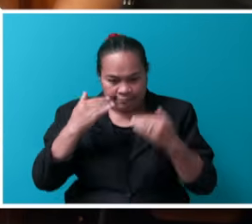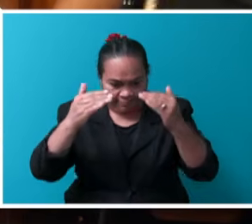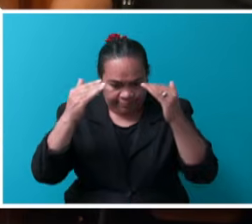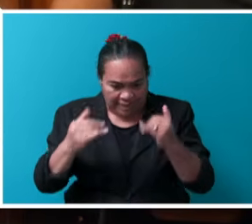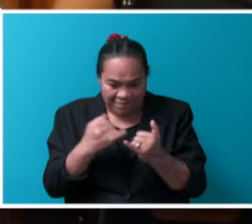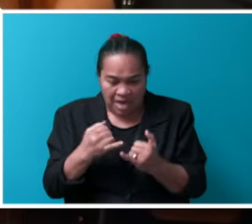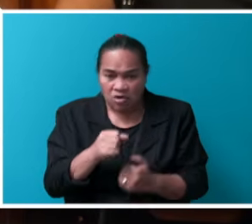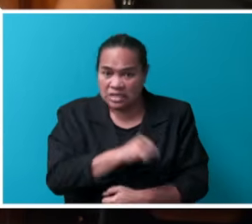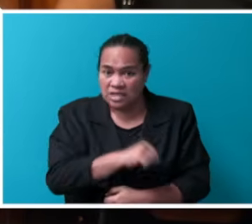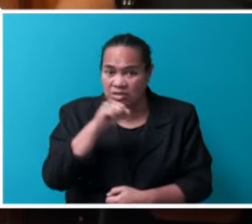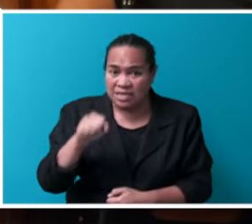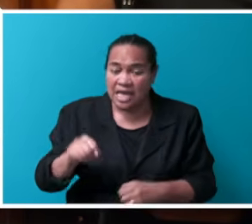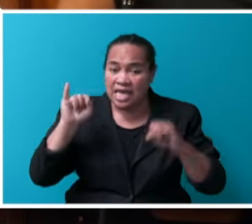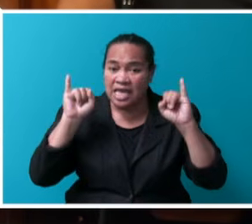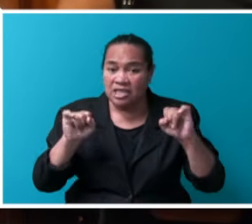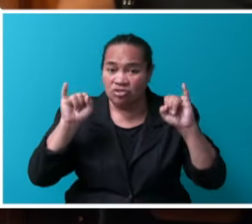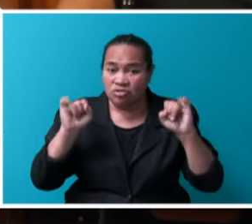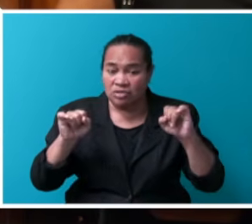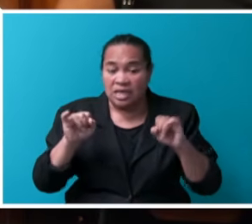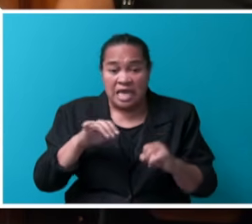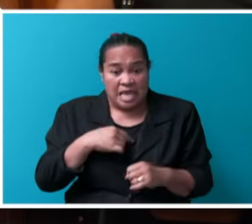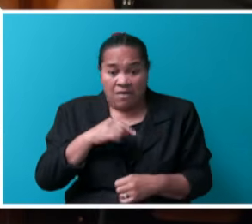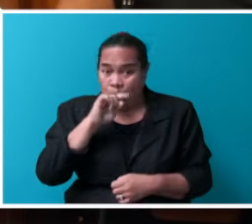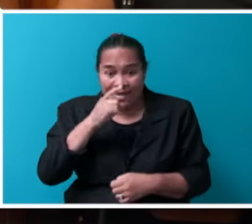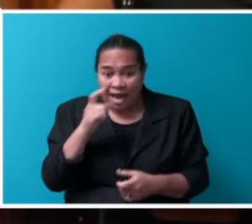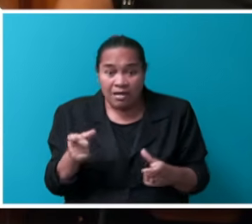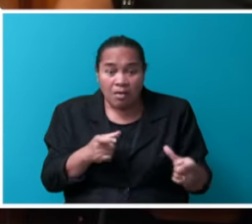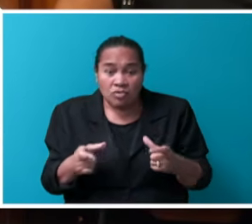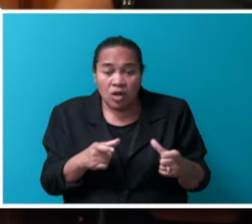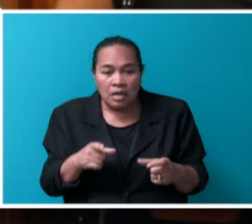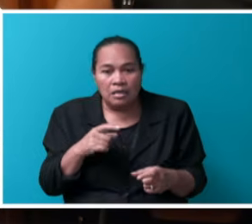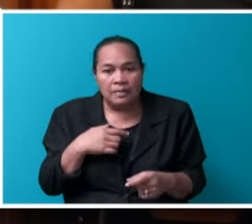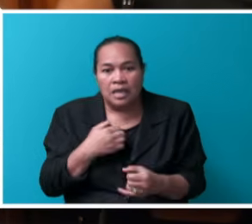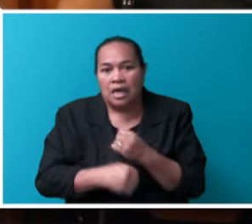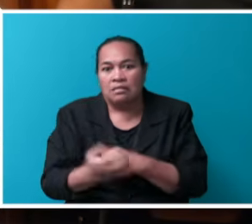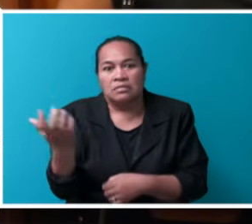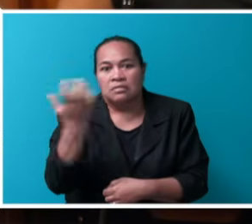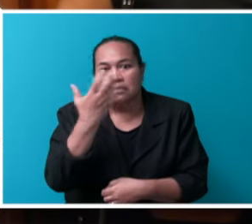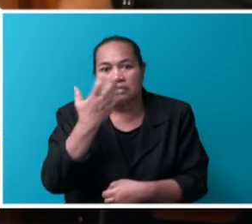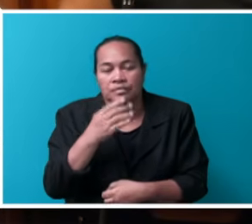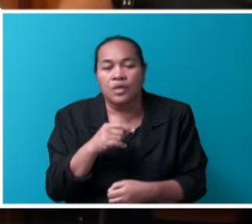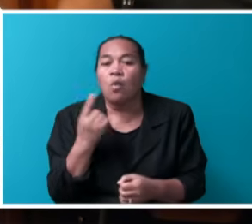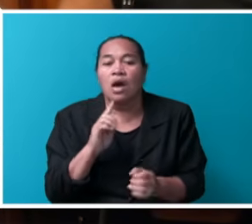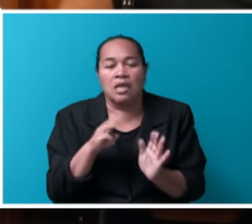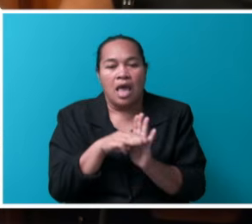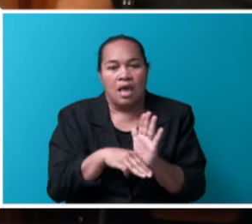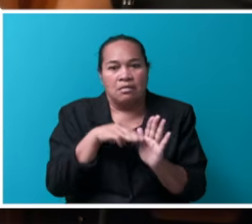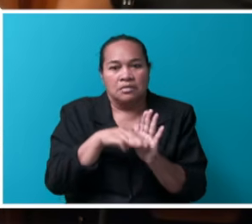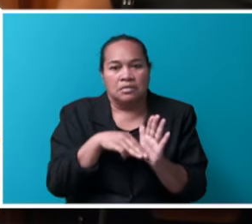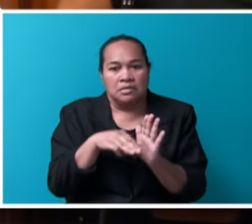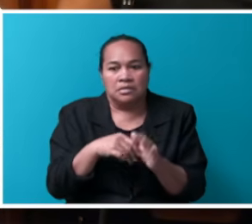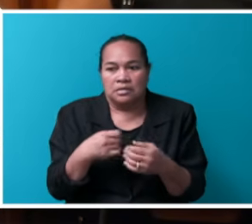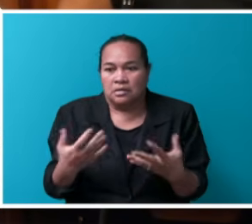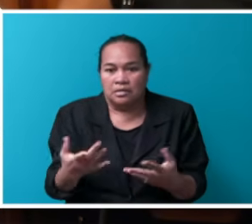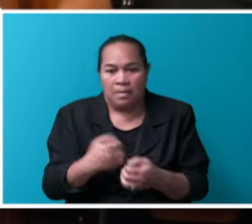issue in which if not managed well, could be a health disaster in the making. The HIV epidemic is now a